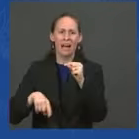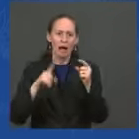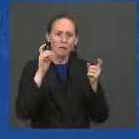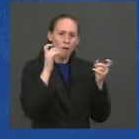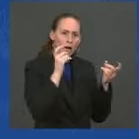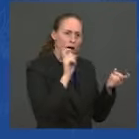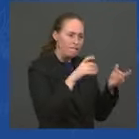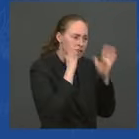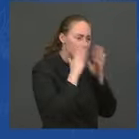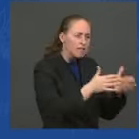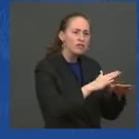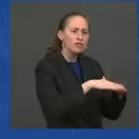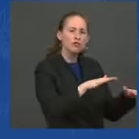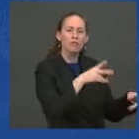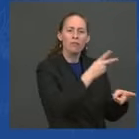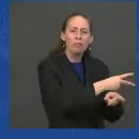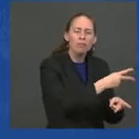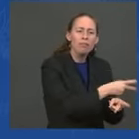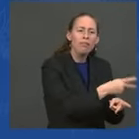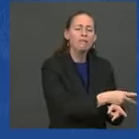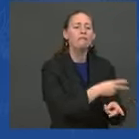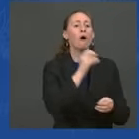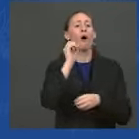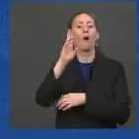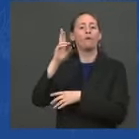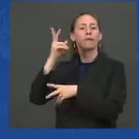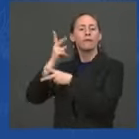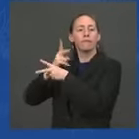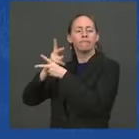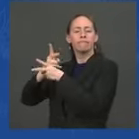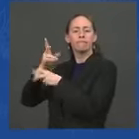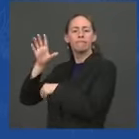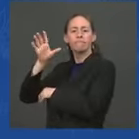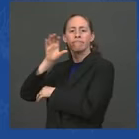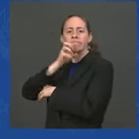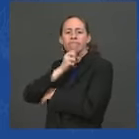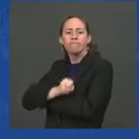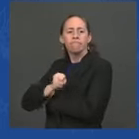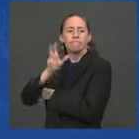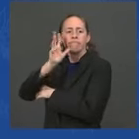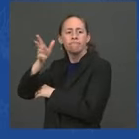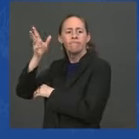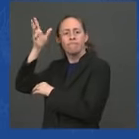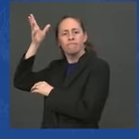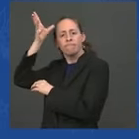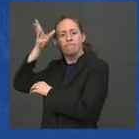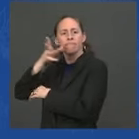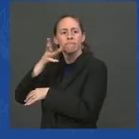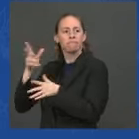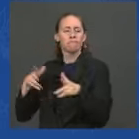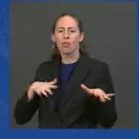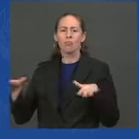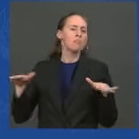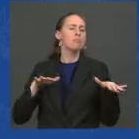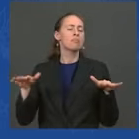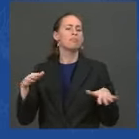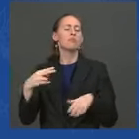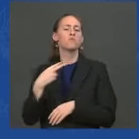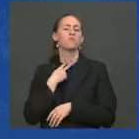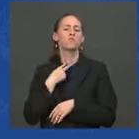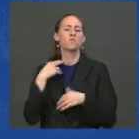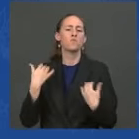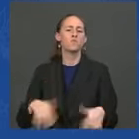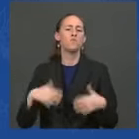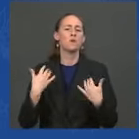care or elder care, I might add. Elder care. They're the sandwich generation getting crushed. Here in Connecticut, the average annual cost to